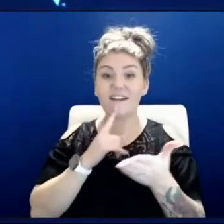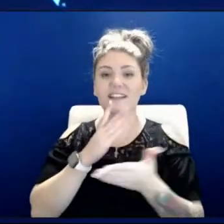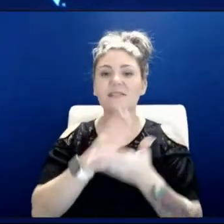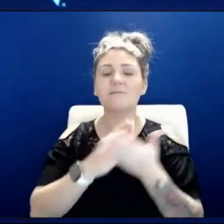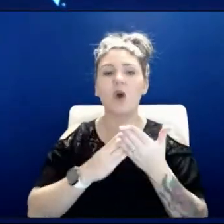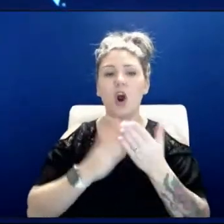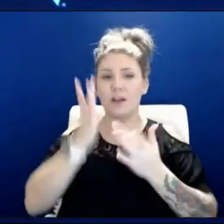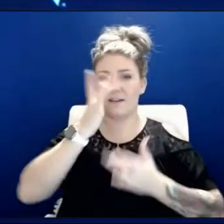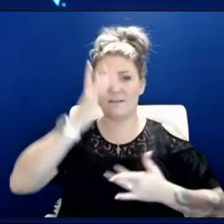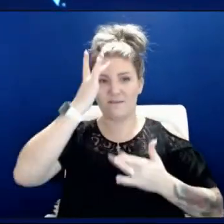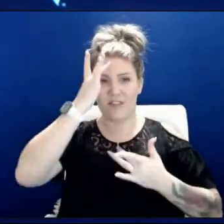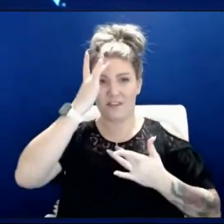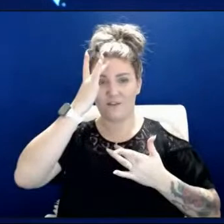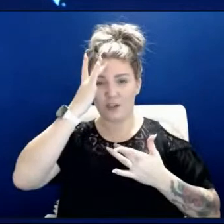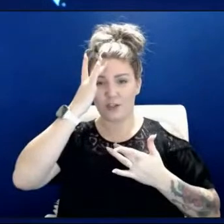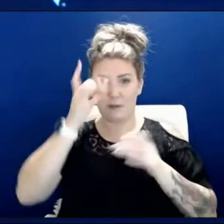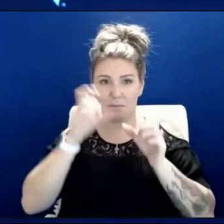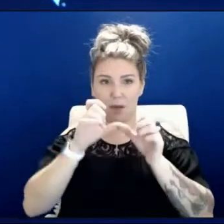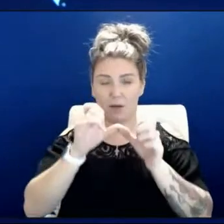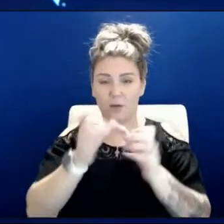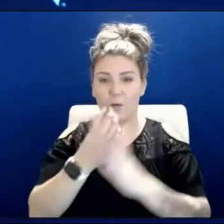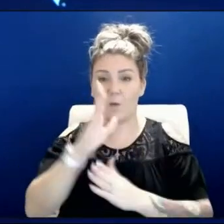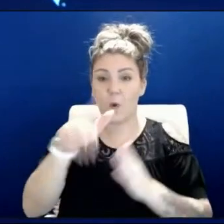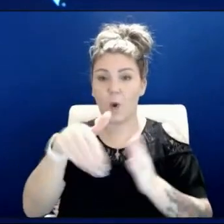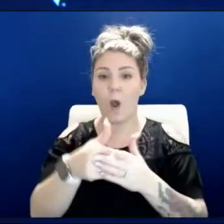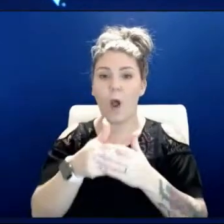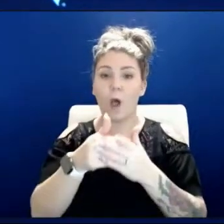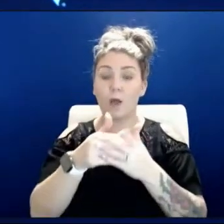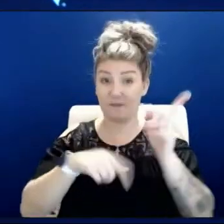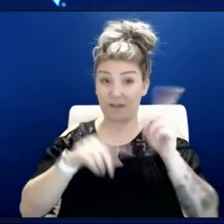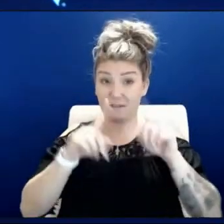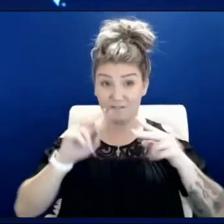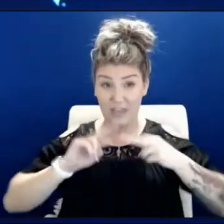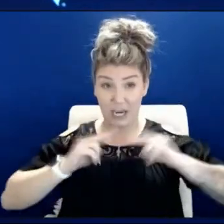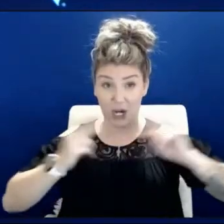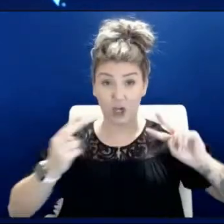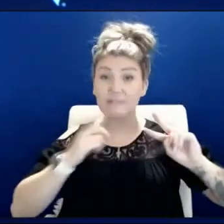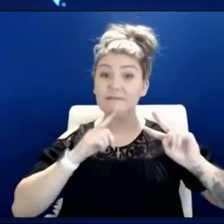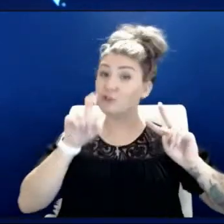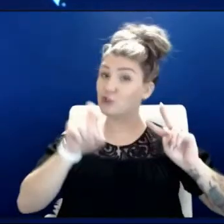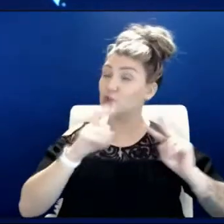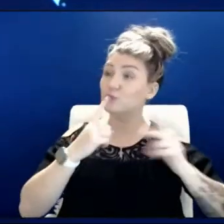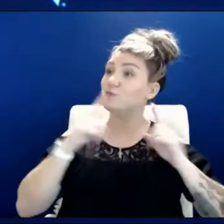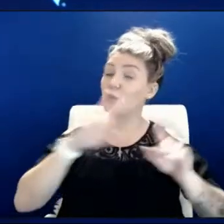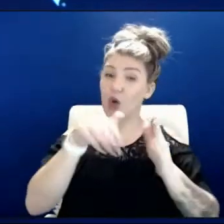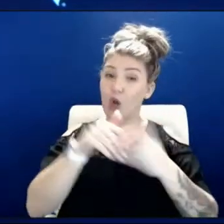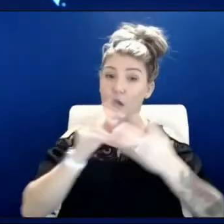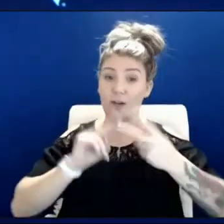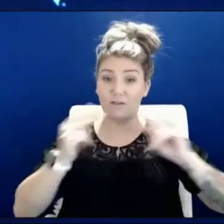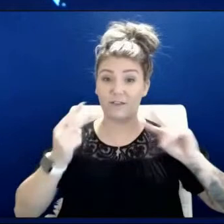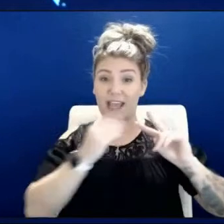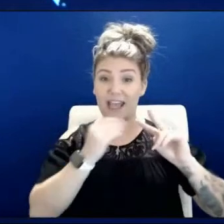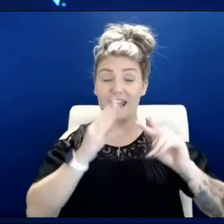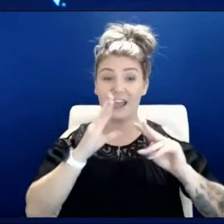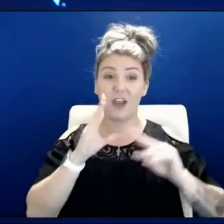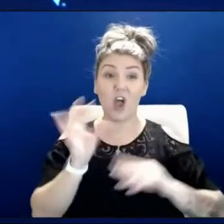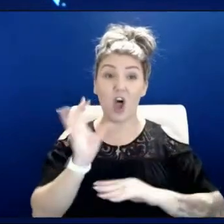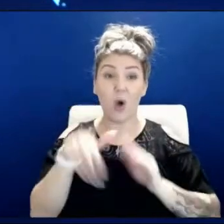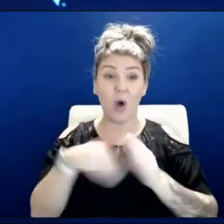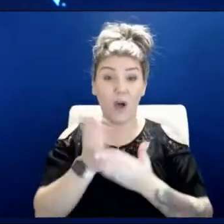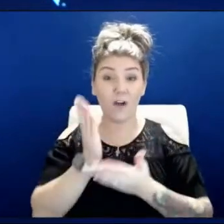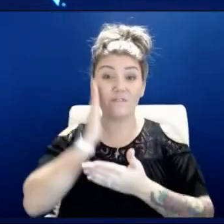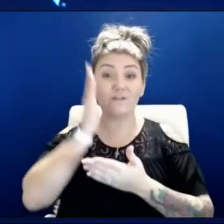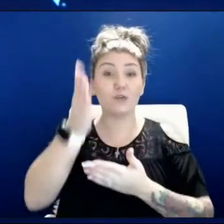been maintained through all the variants. So the thought is this should work for all variants and likely all future variants. Ritonavir